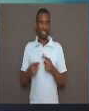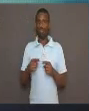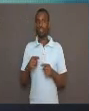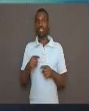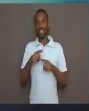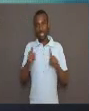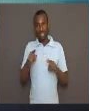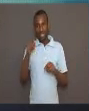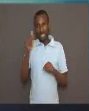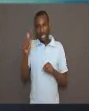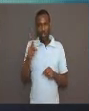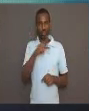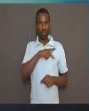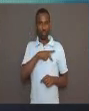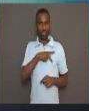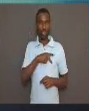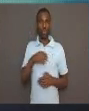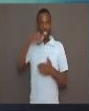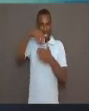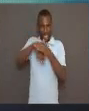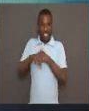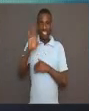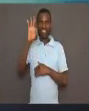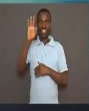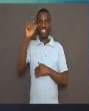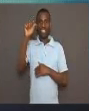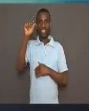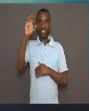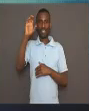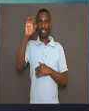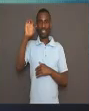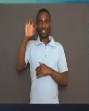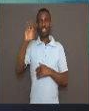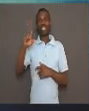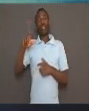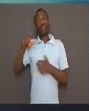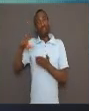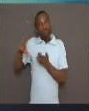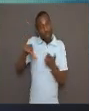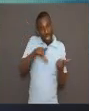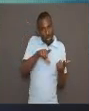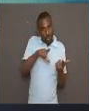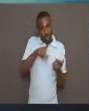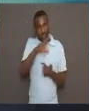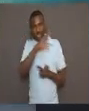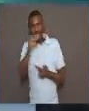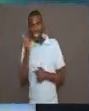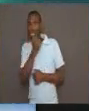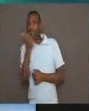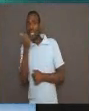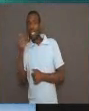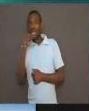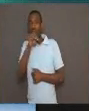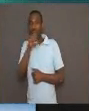property of the interface between the liquid and the other medium.